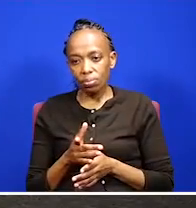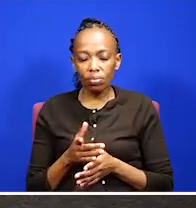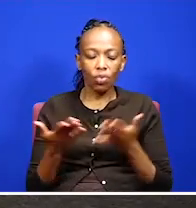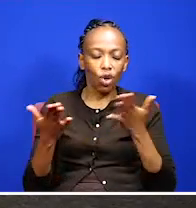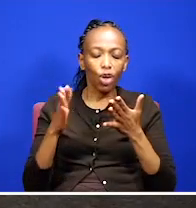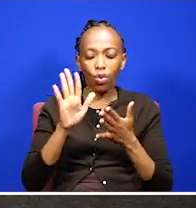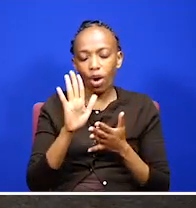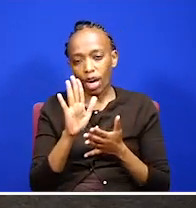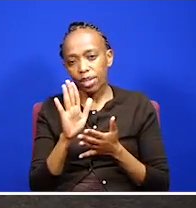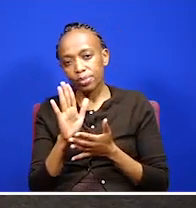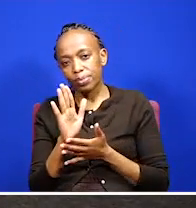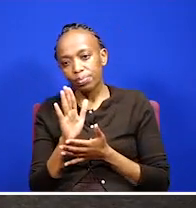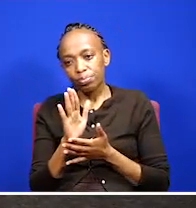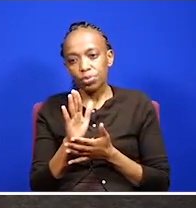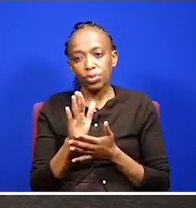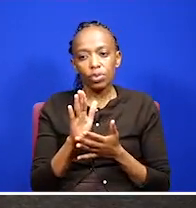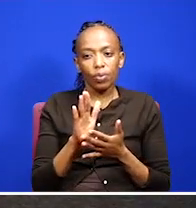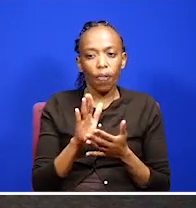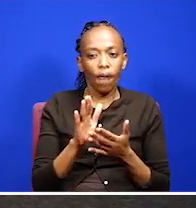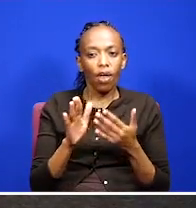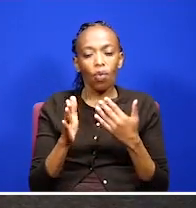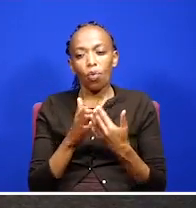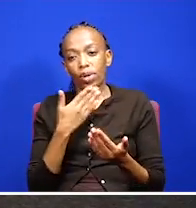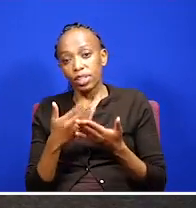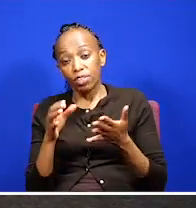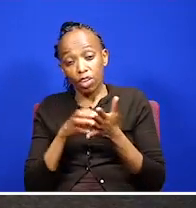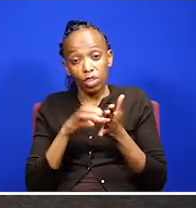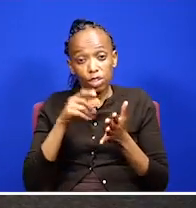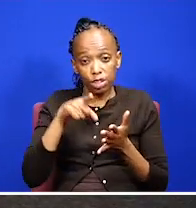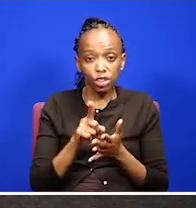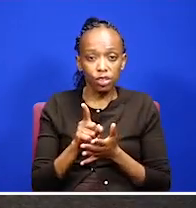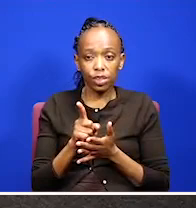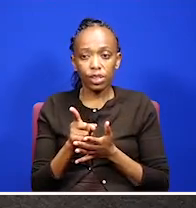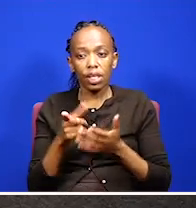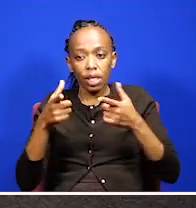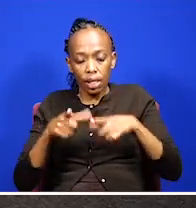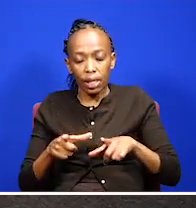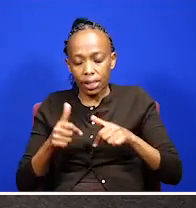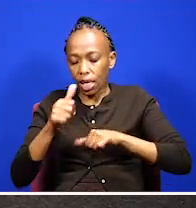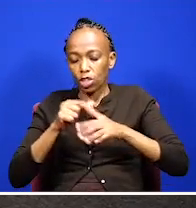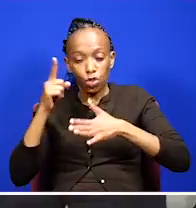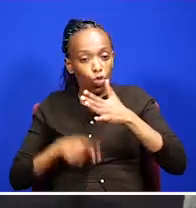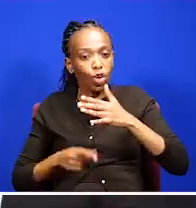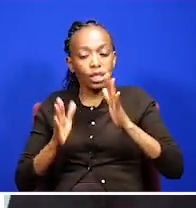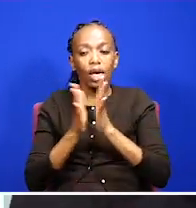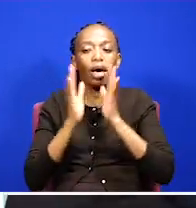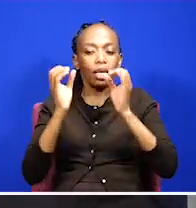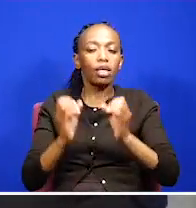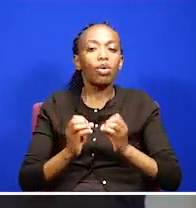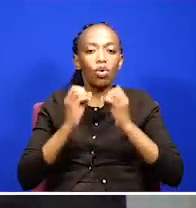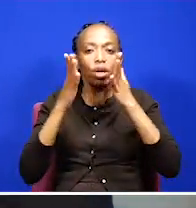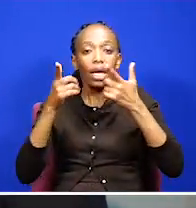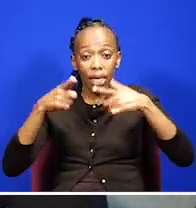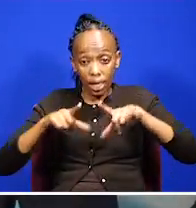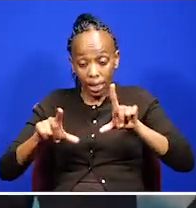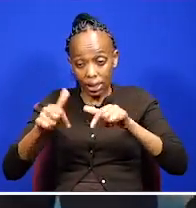wherever you are, whatever your condition, whatever your situation, let your response be hallelujah. Let